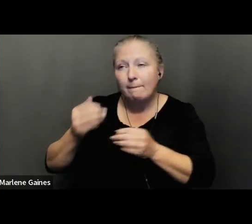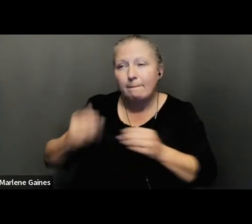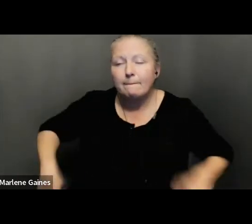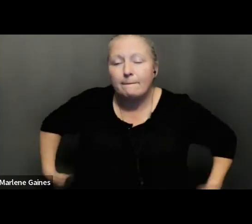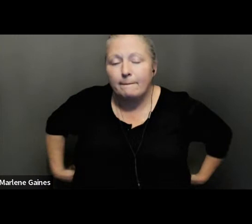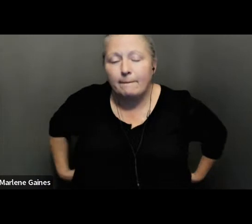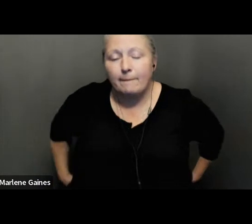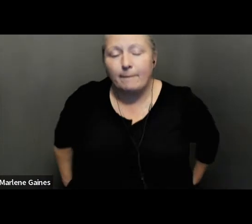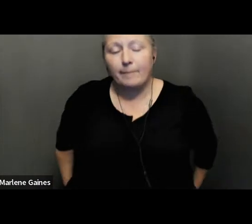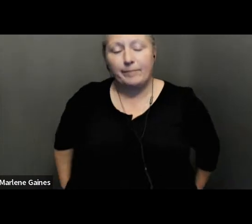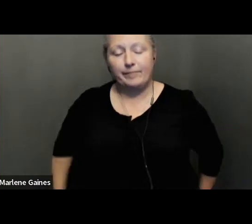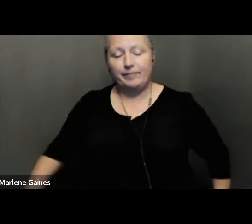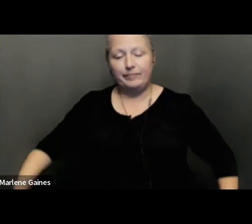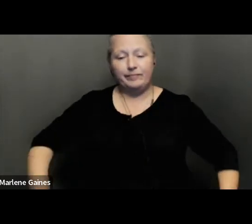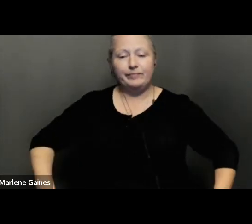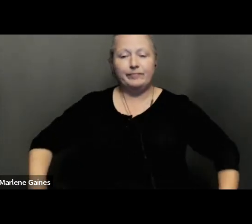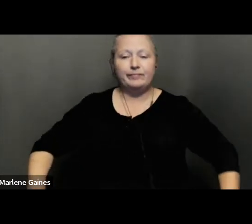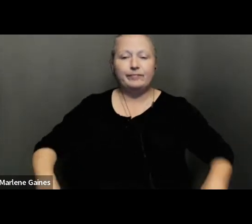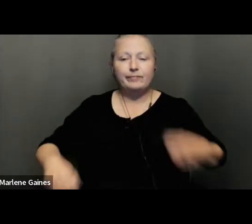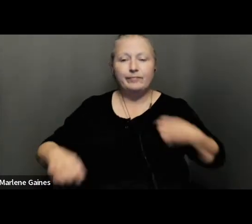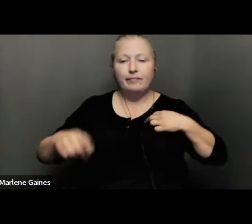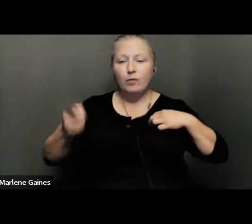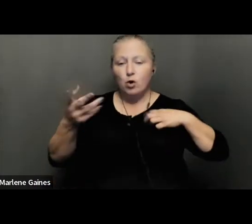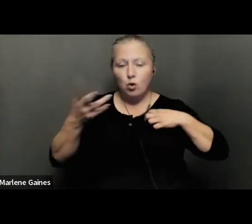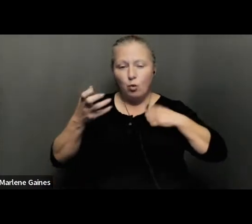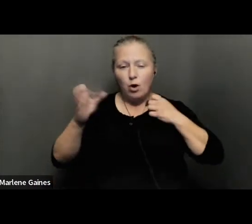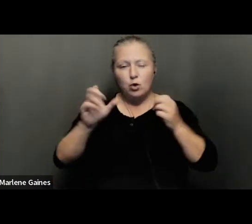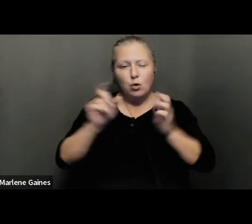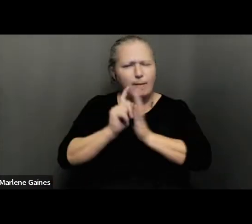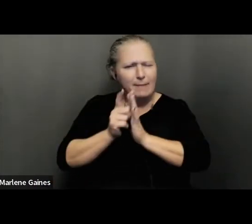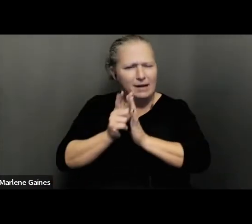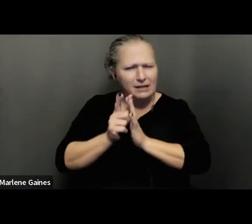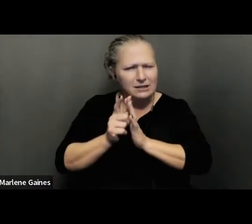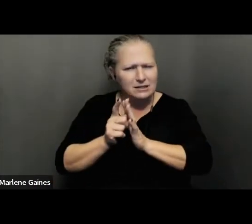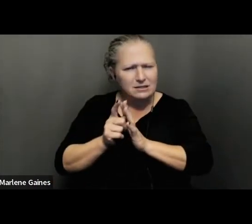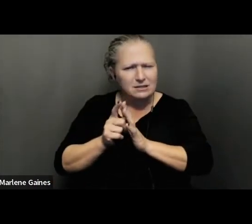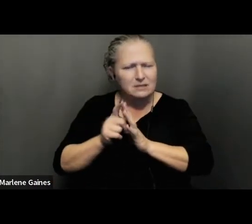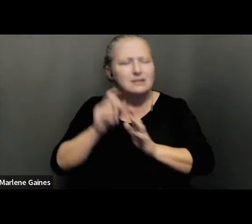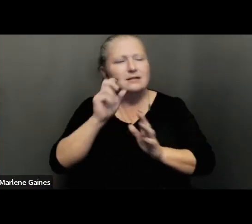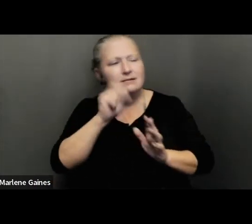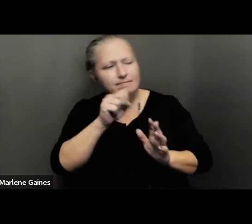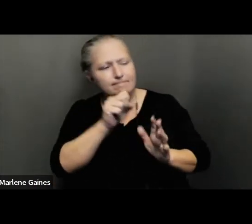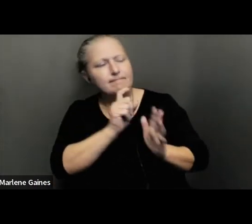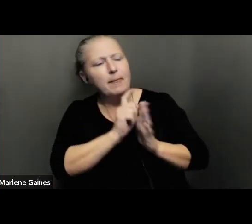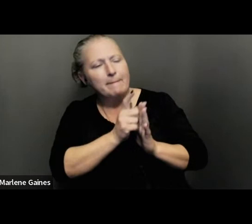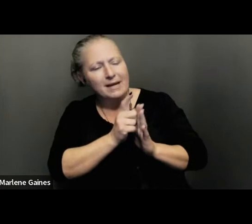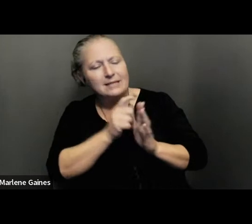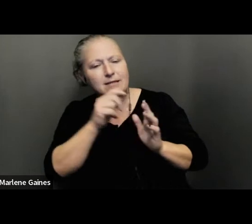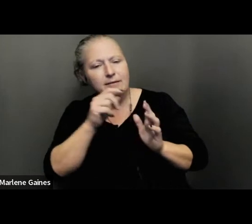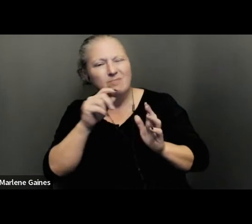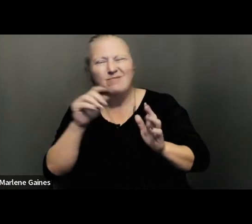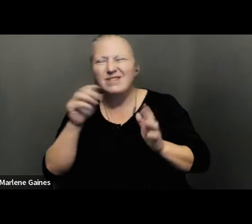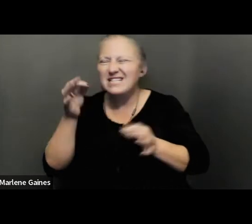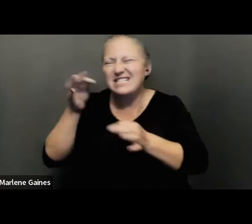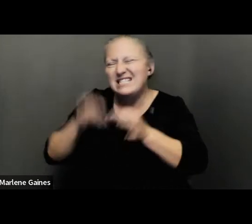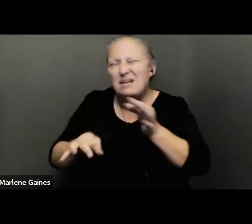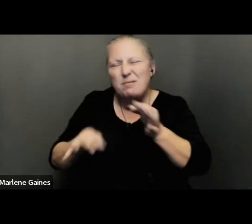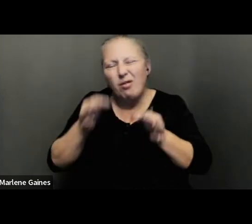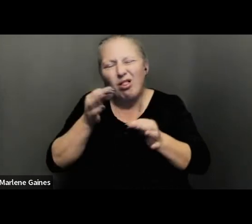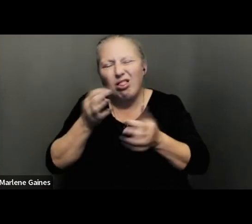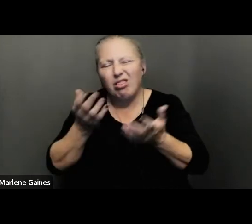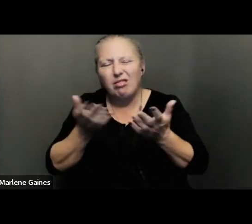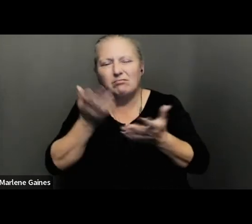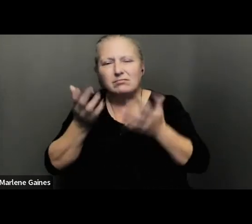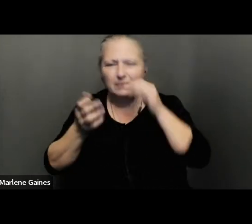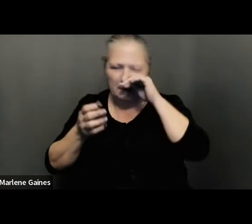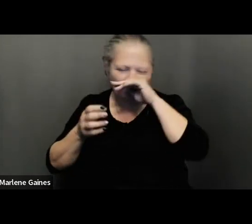you? Yeah, you sorry, wanted to do the minutes. The minutes. But they're just some simple typos. I don't know if we could just. Yeah,